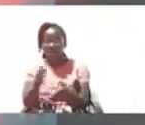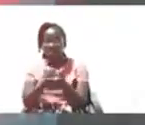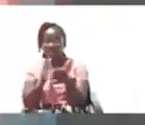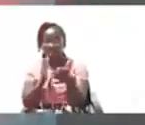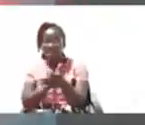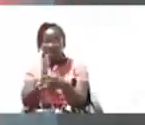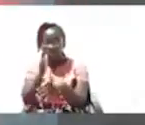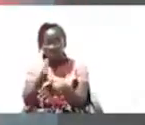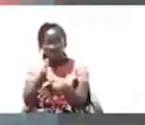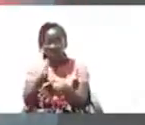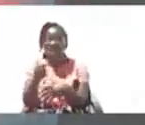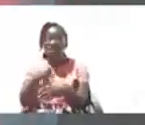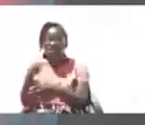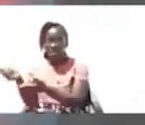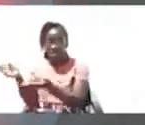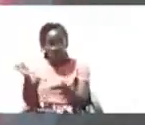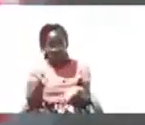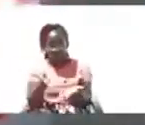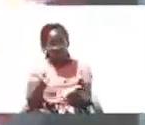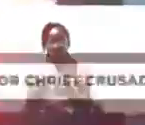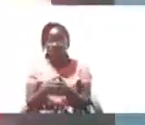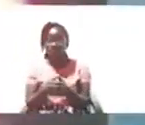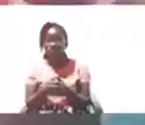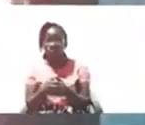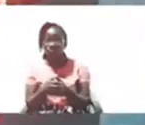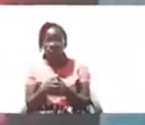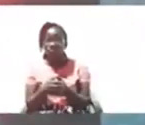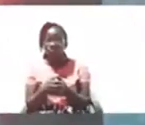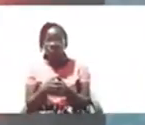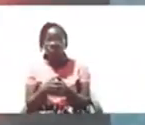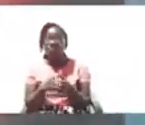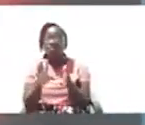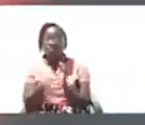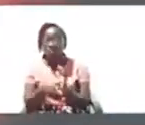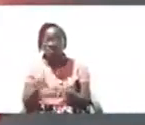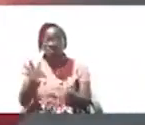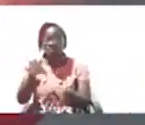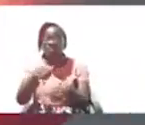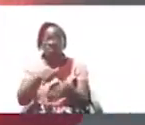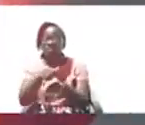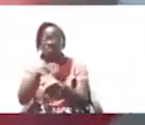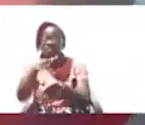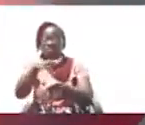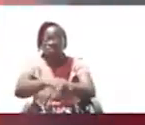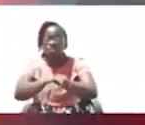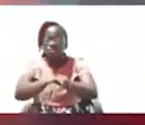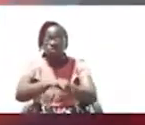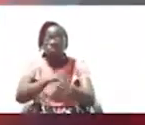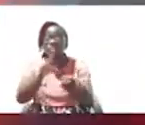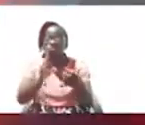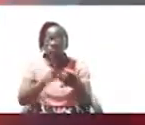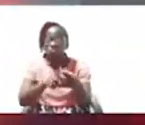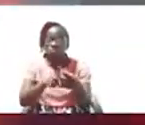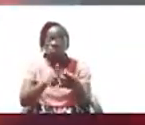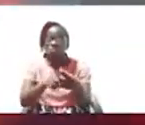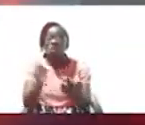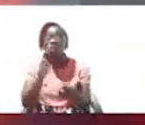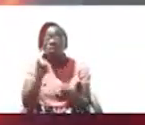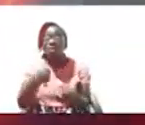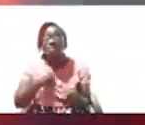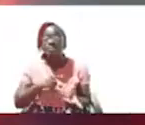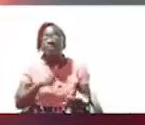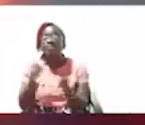where I am. And then I said, this is the good one. Osuma, upeni nukre